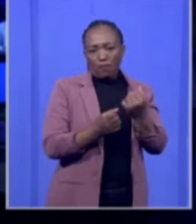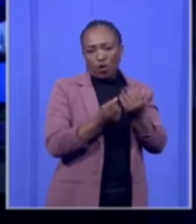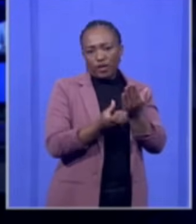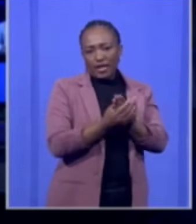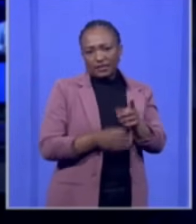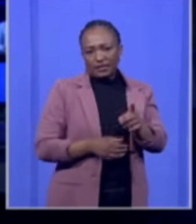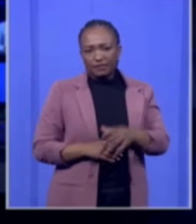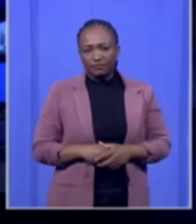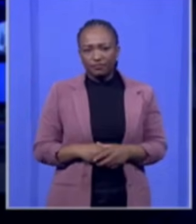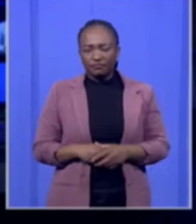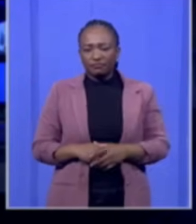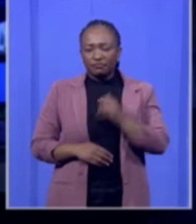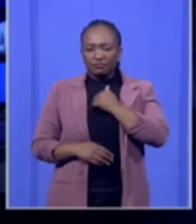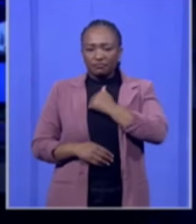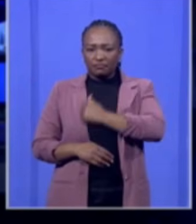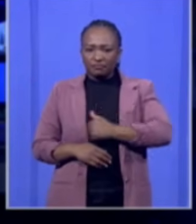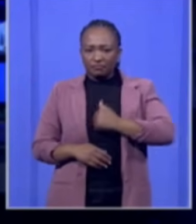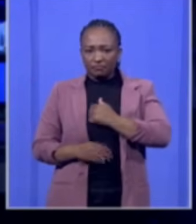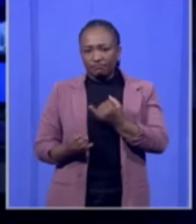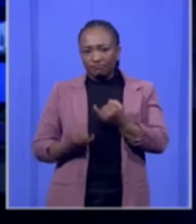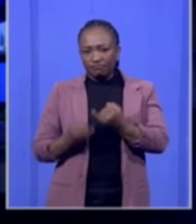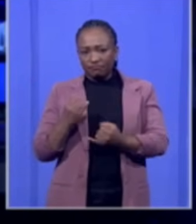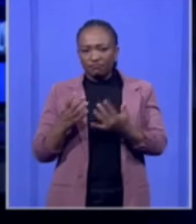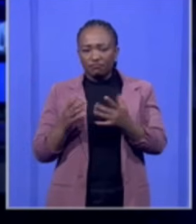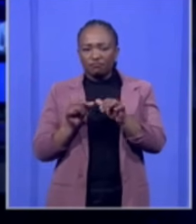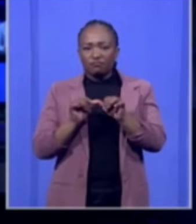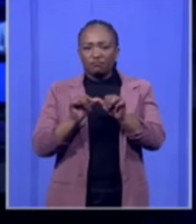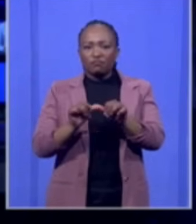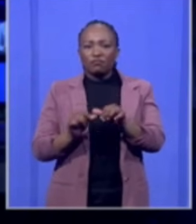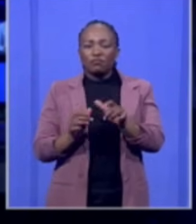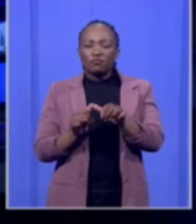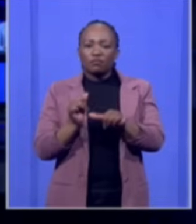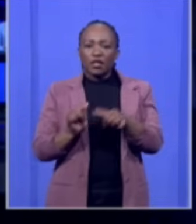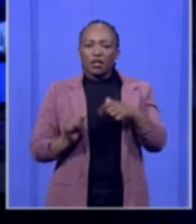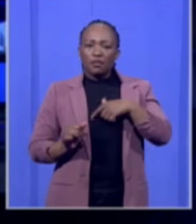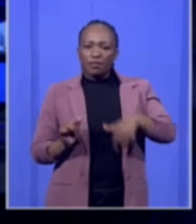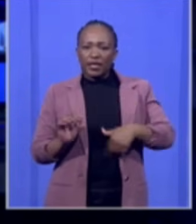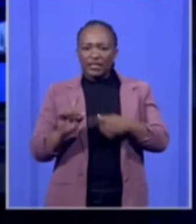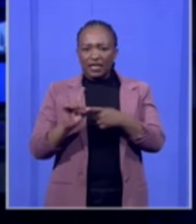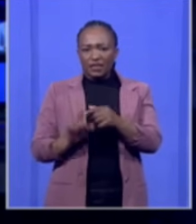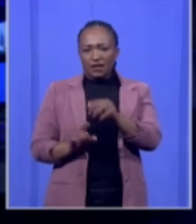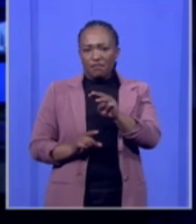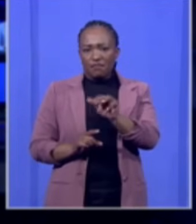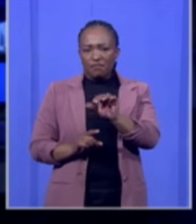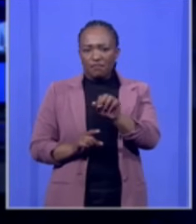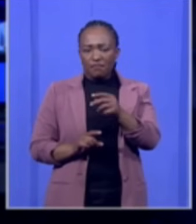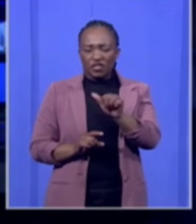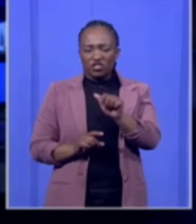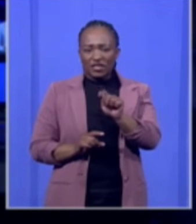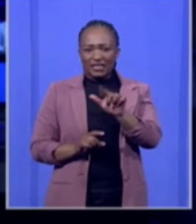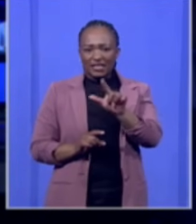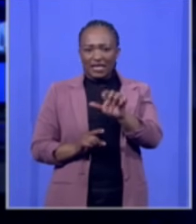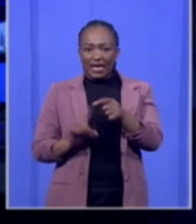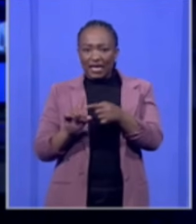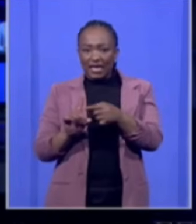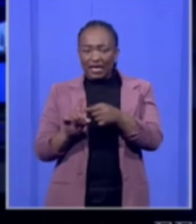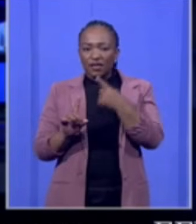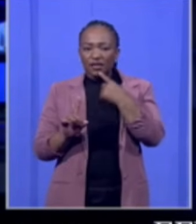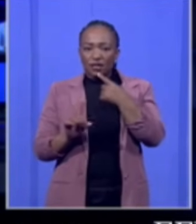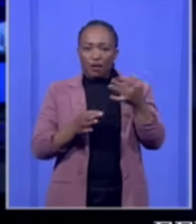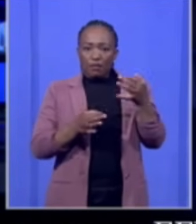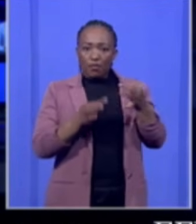Muitla rinela matso metsing ka phoso eo re atela pele motlatsi wa mo president Paul Mashatile o re ho bohlokwa hore ba eta pele ba dipolitiki le basebeletsi